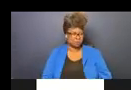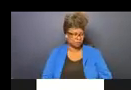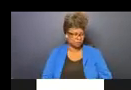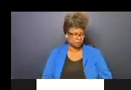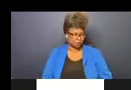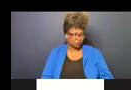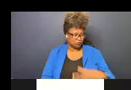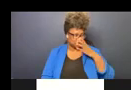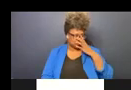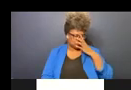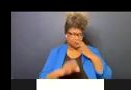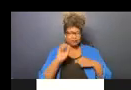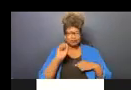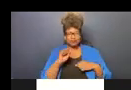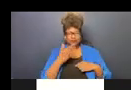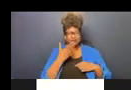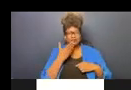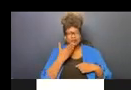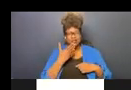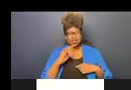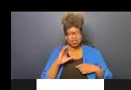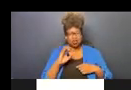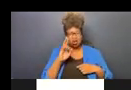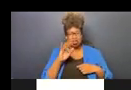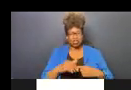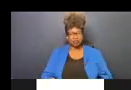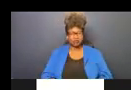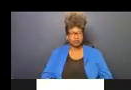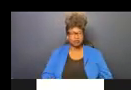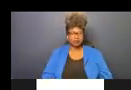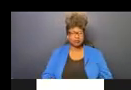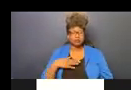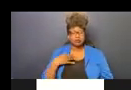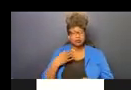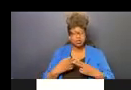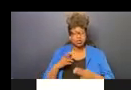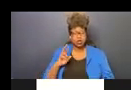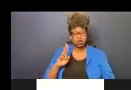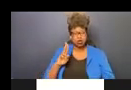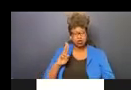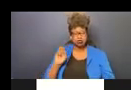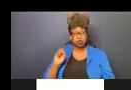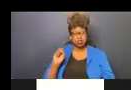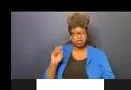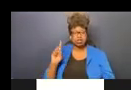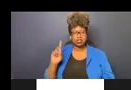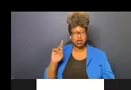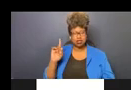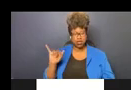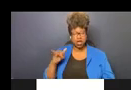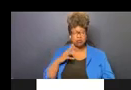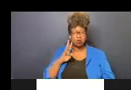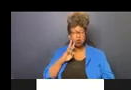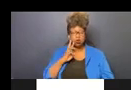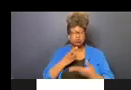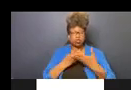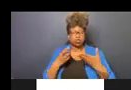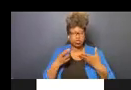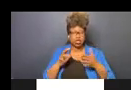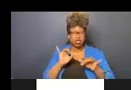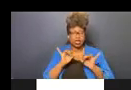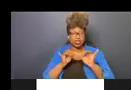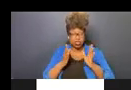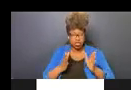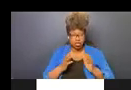Yeah, great. Thanks, Carly. So my name is Russ Dudley. I am a water resources engineer with